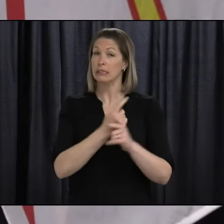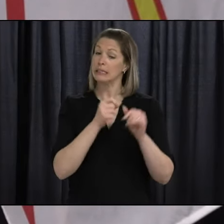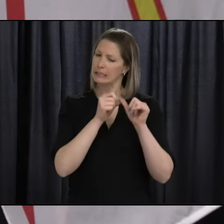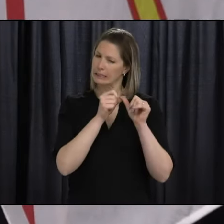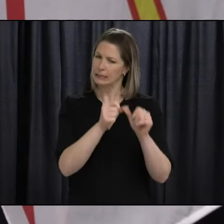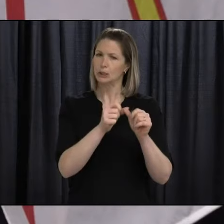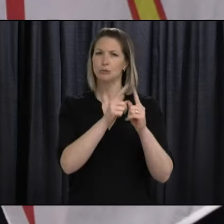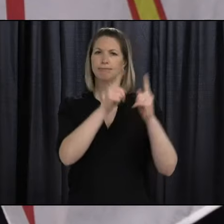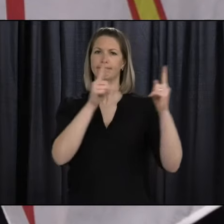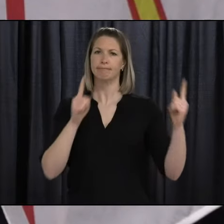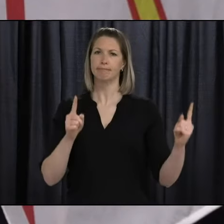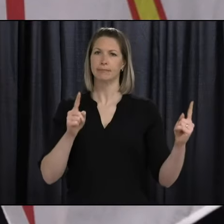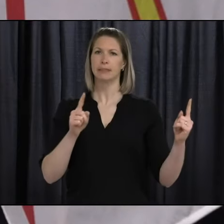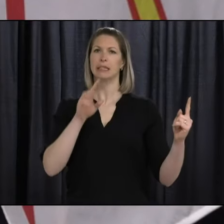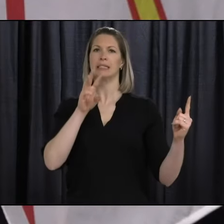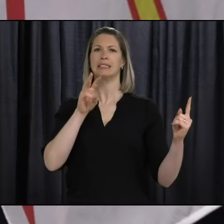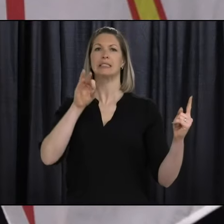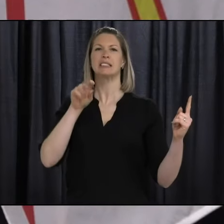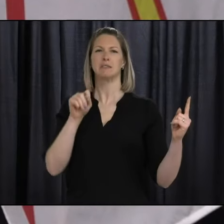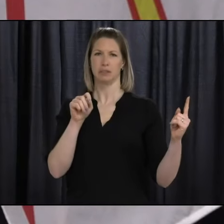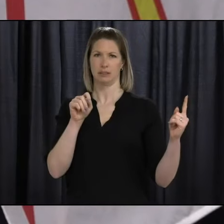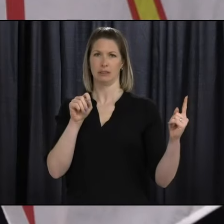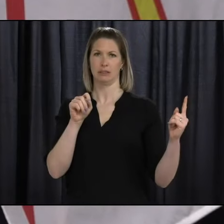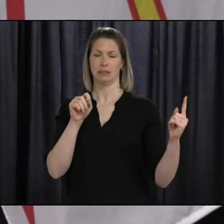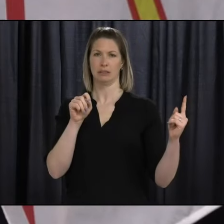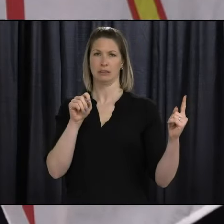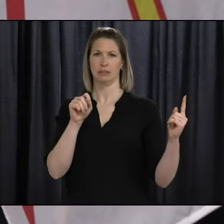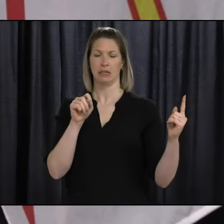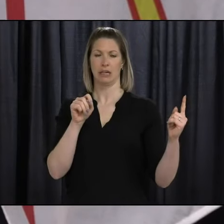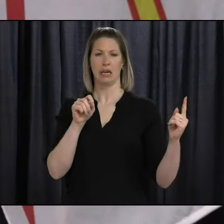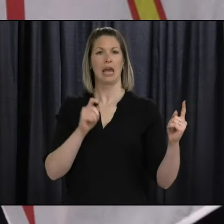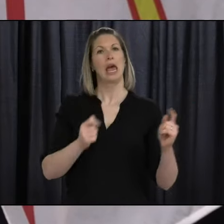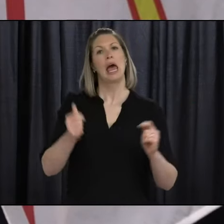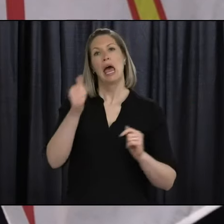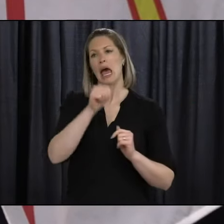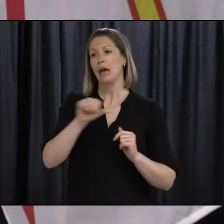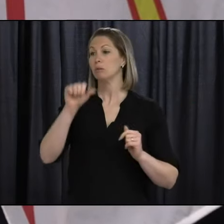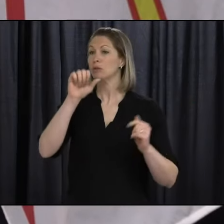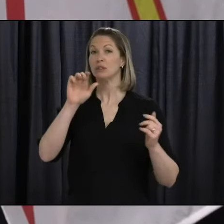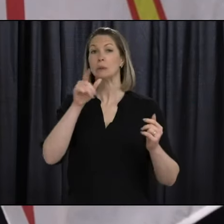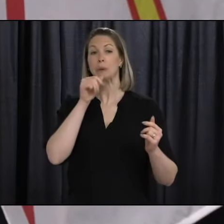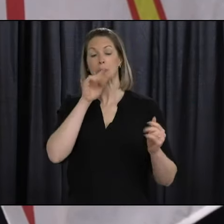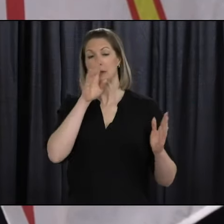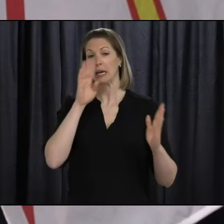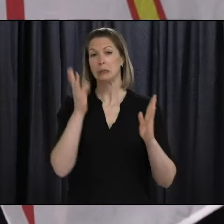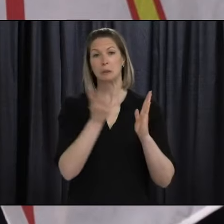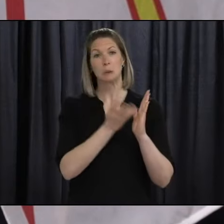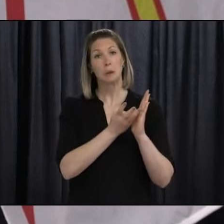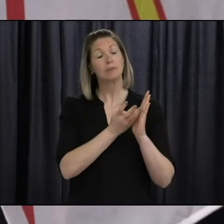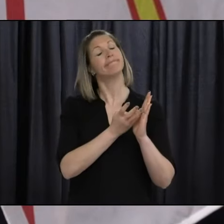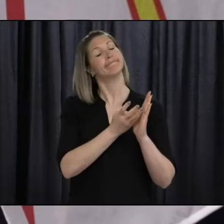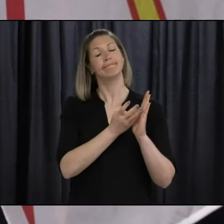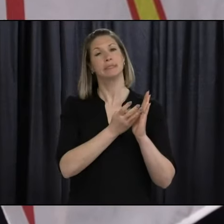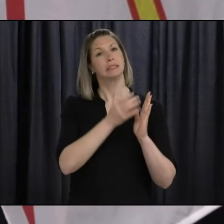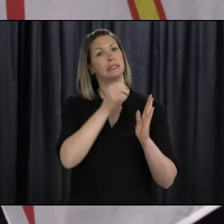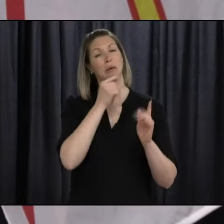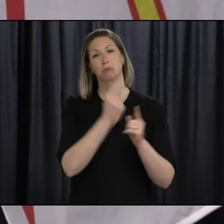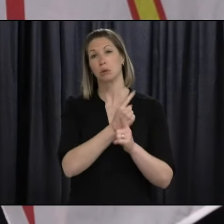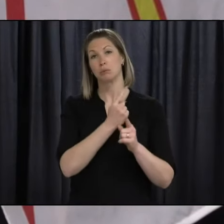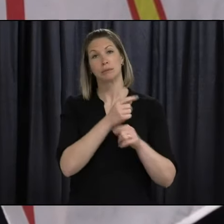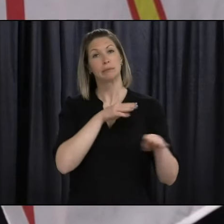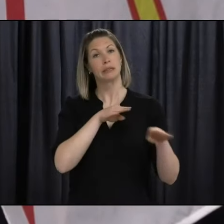arms lengths from others in public spaces. Following these recommendations over the last 2 months has played a critical role in our ability to contain